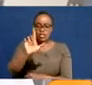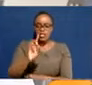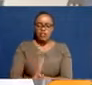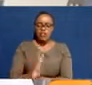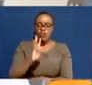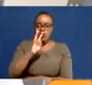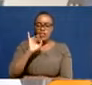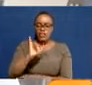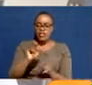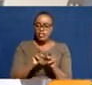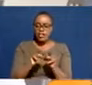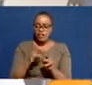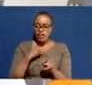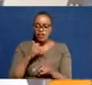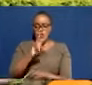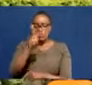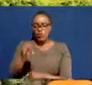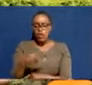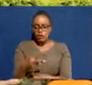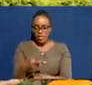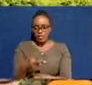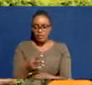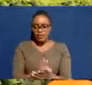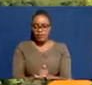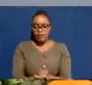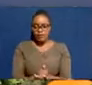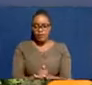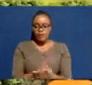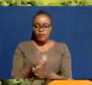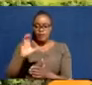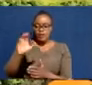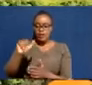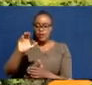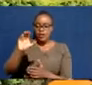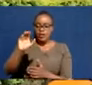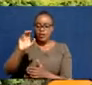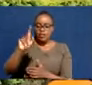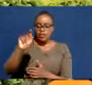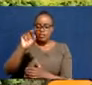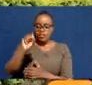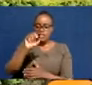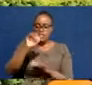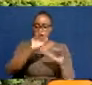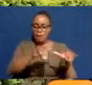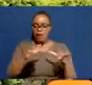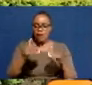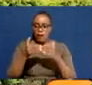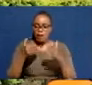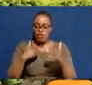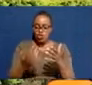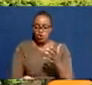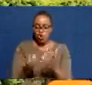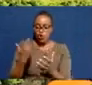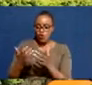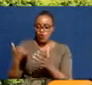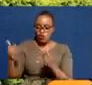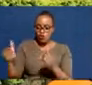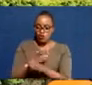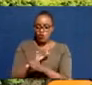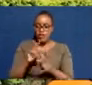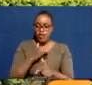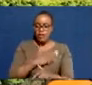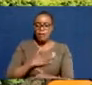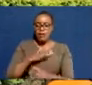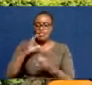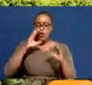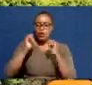and that goes for about 2,000 shillings. Somebody, you have cactus in your farm, before you uproot it completely, please